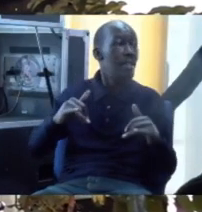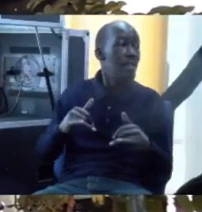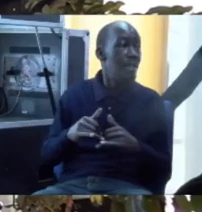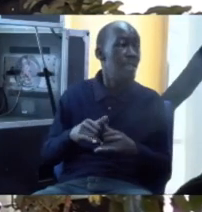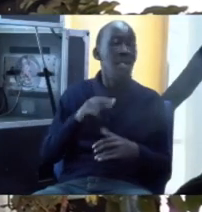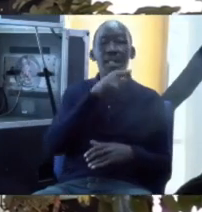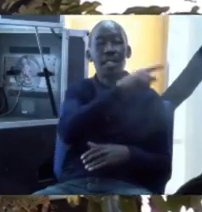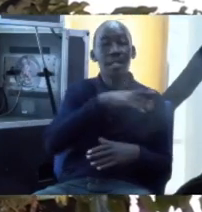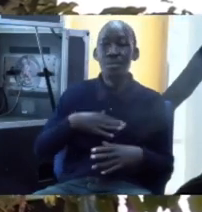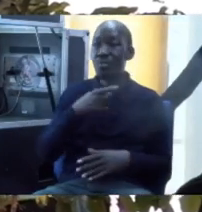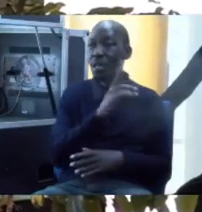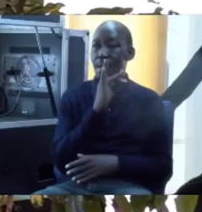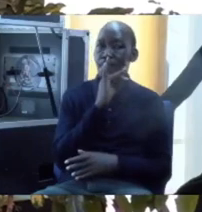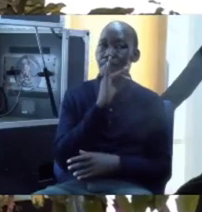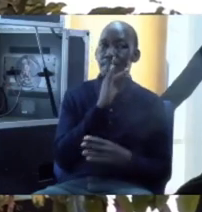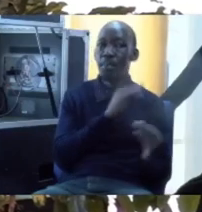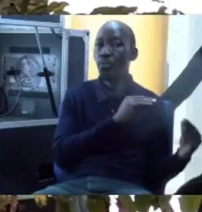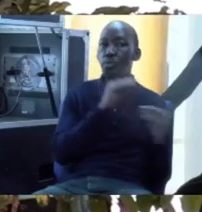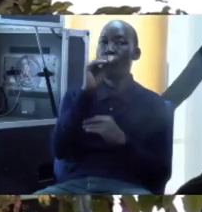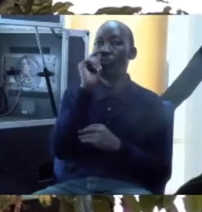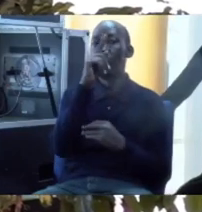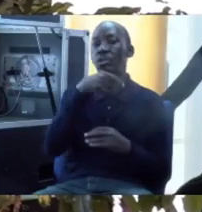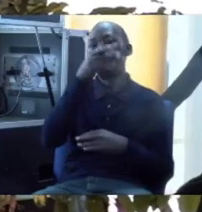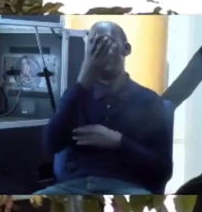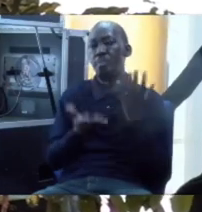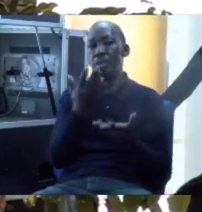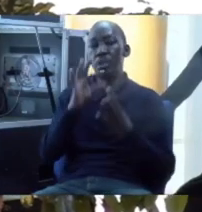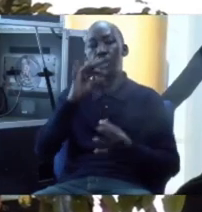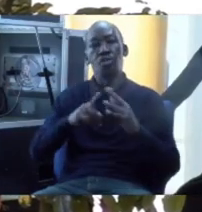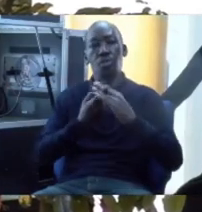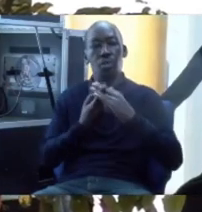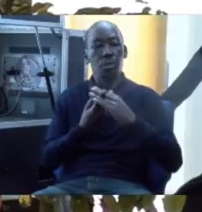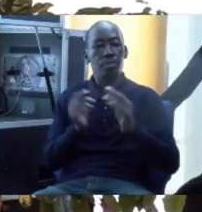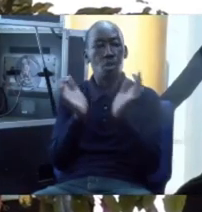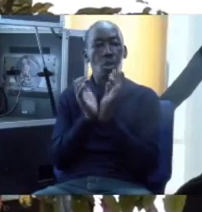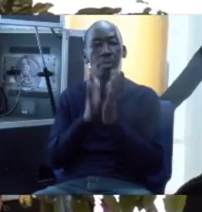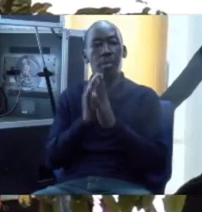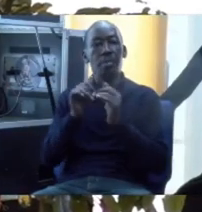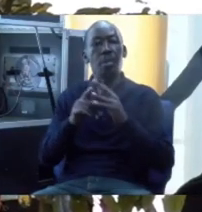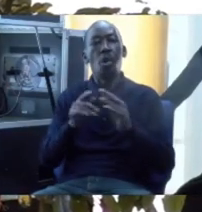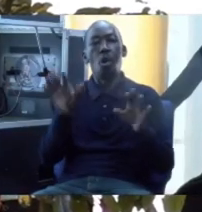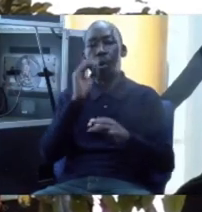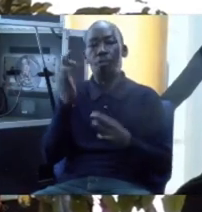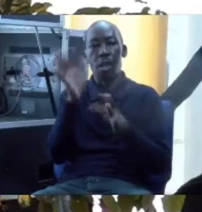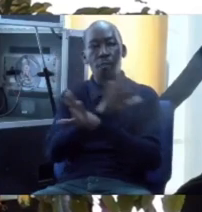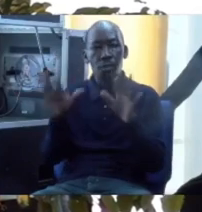Ameninyamazia hapa jo. They're not talking to me. Paul is praying, may the source Paulo aomba, of everything